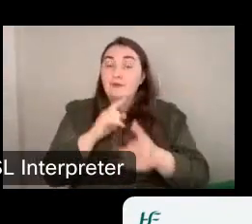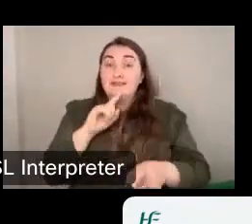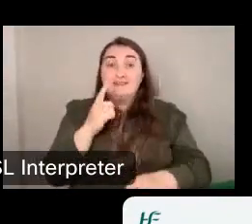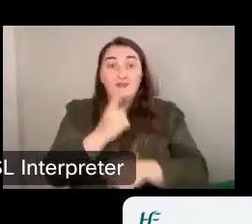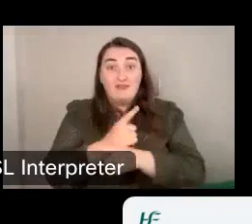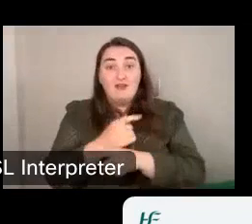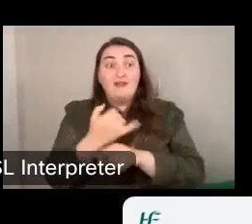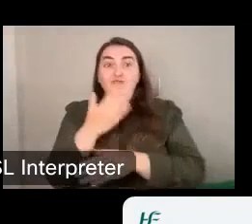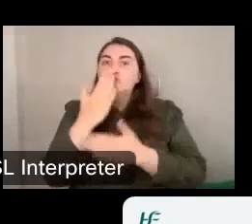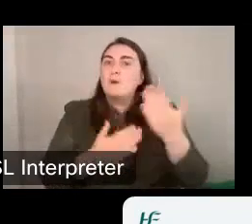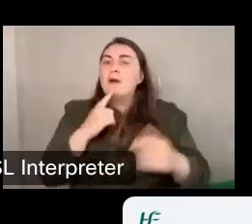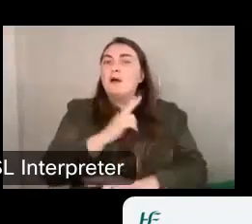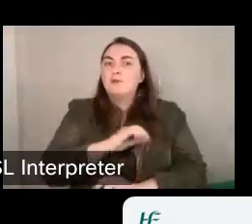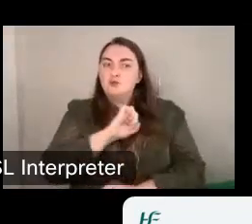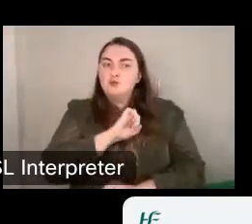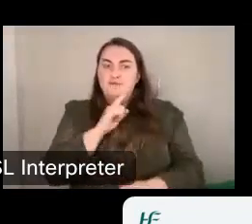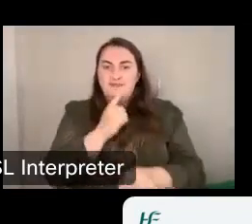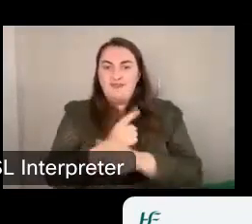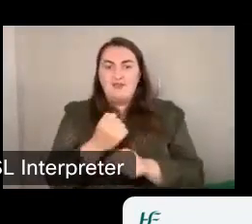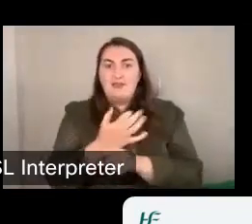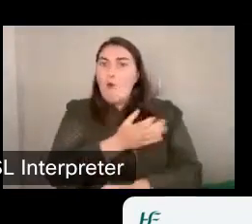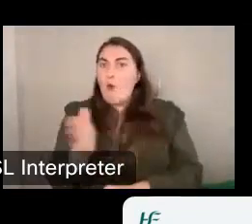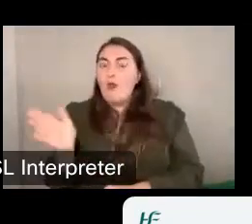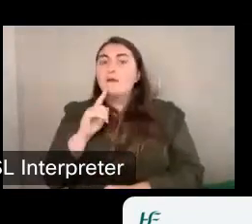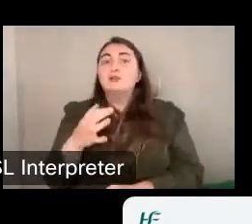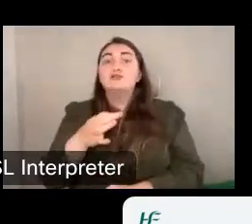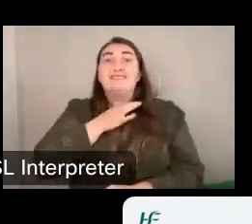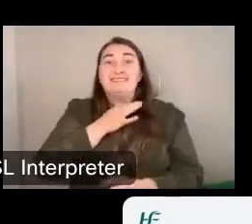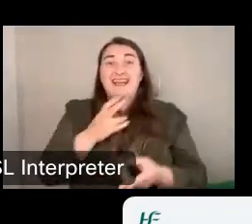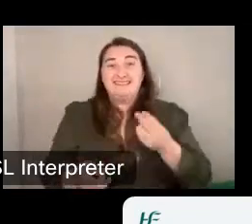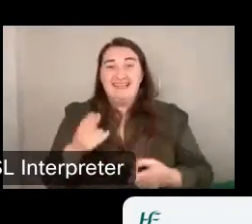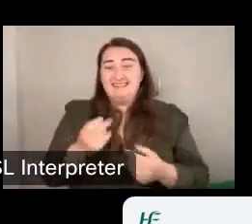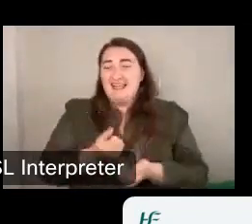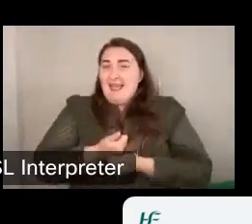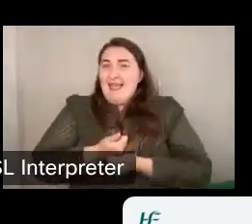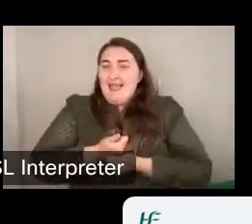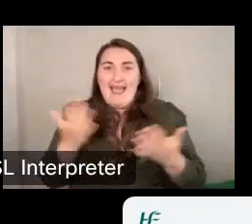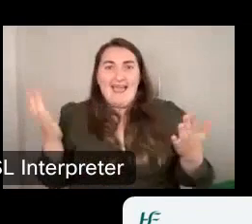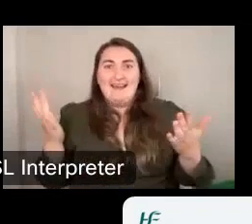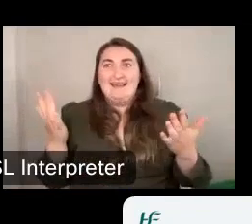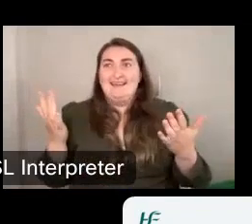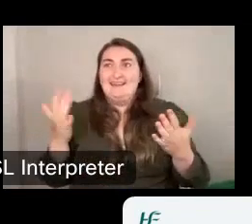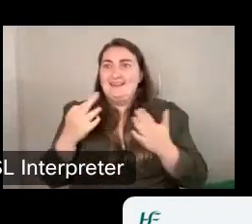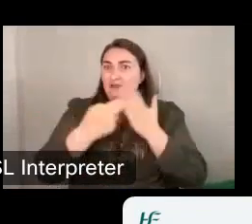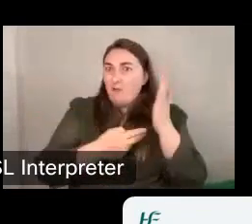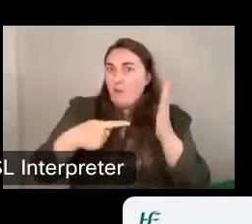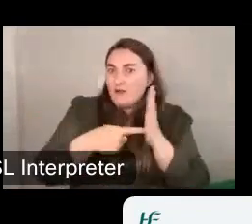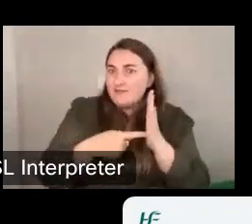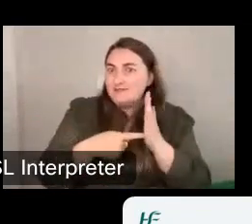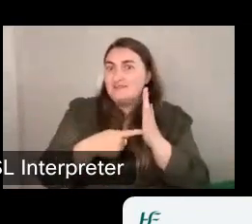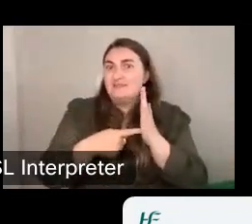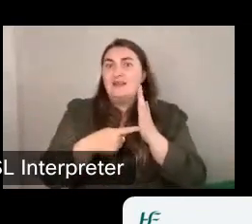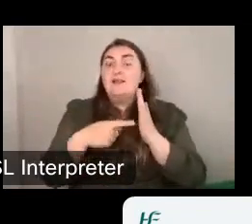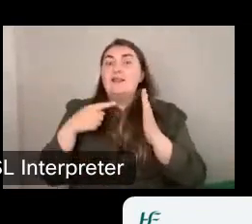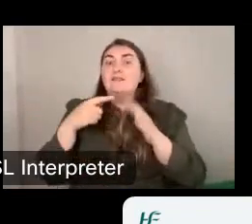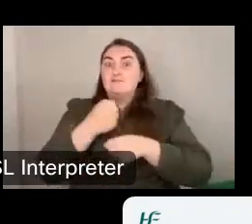of them, but I don't know if it's there for all. But risk assessing any reported stressor is